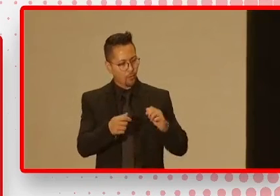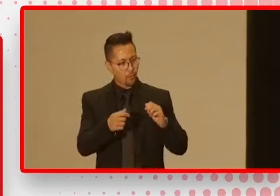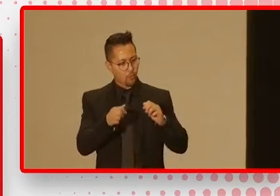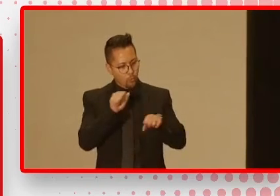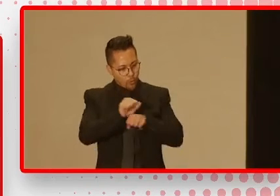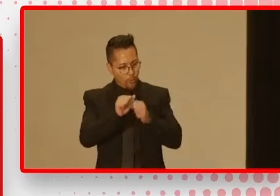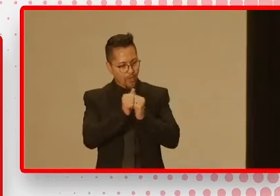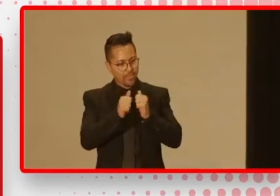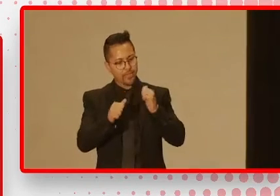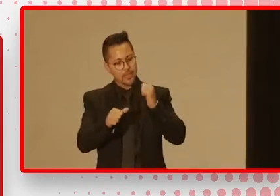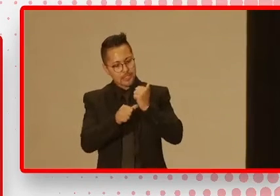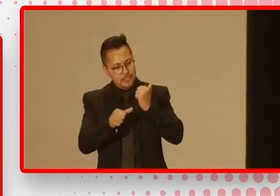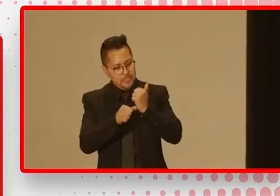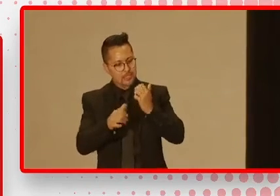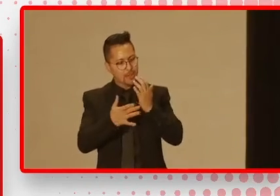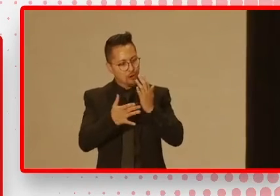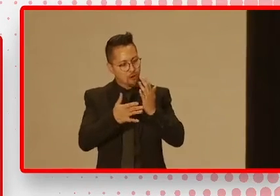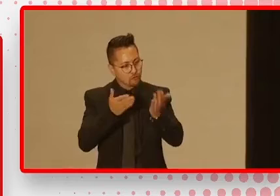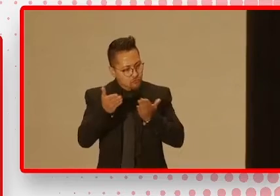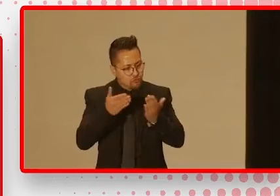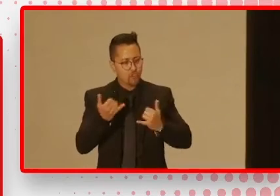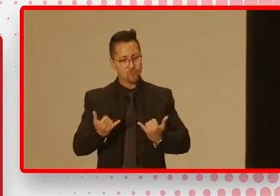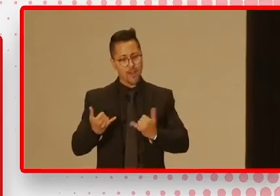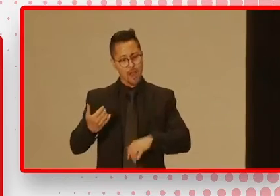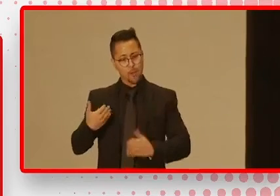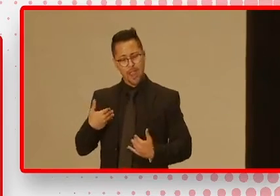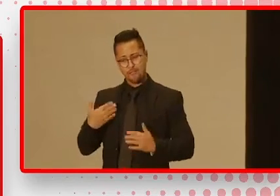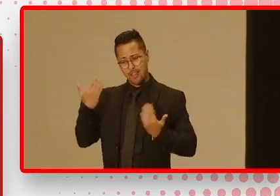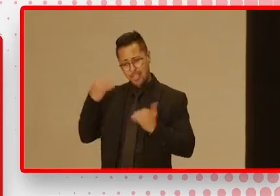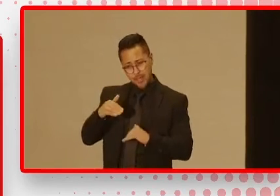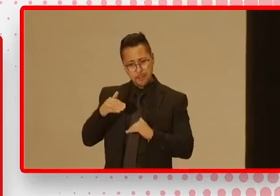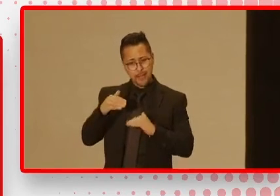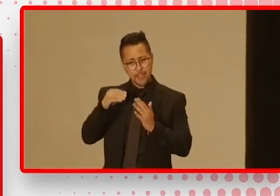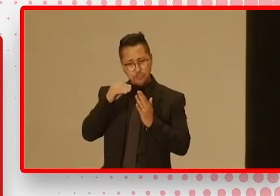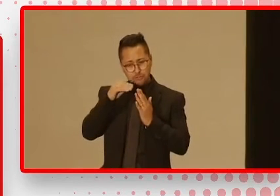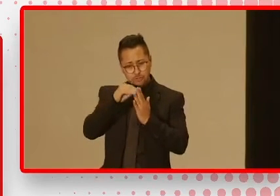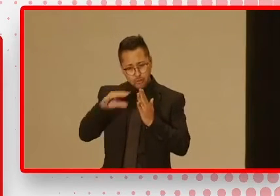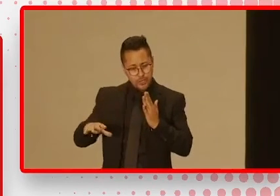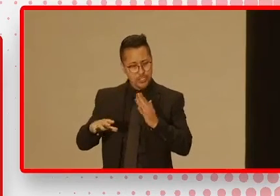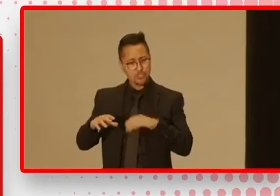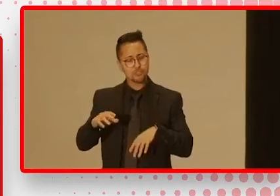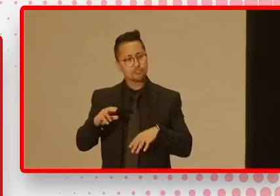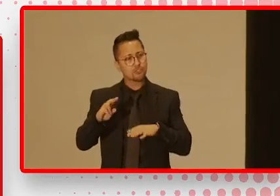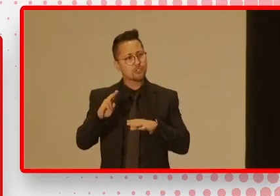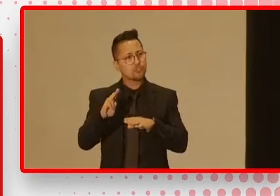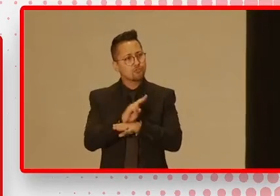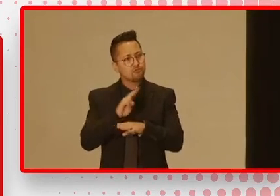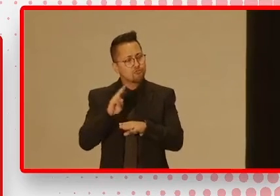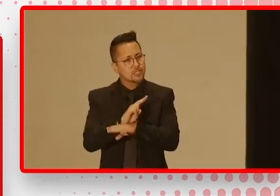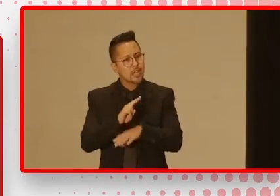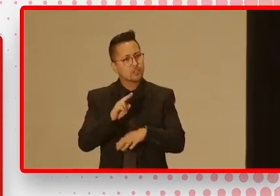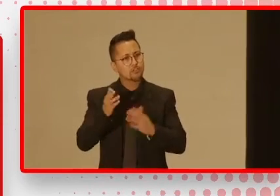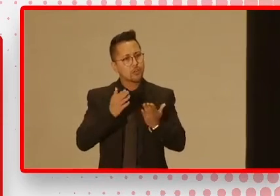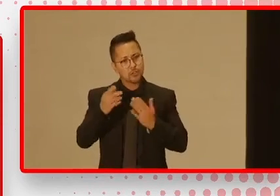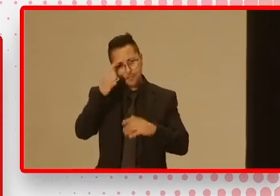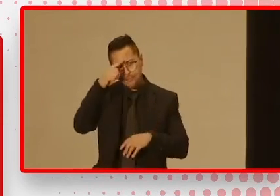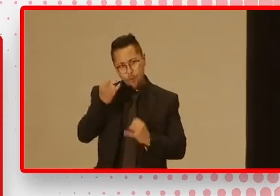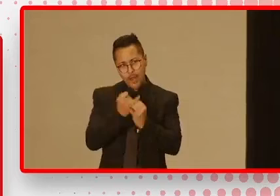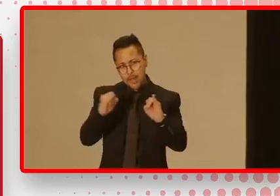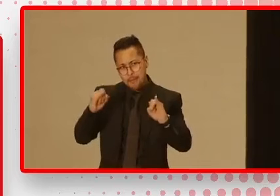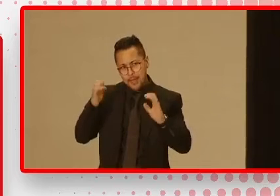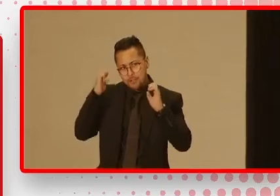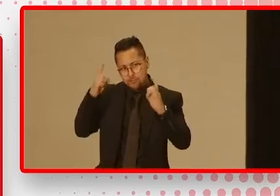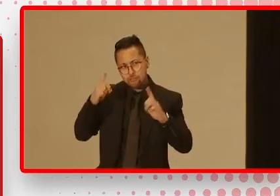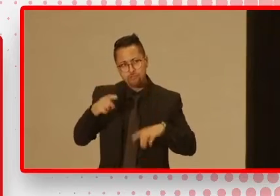we have limited number of students, university students using our device for independent education. How can we get